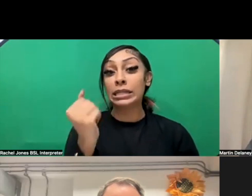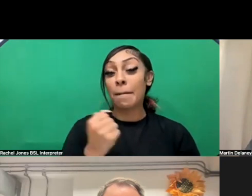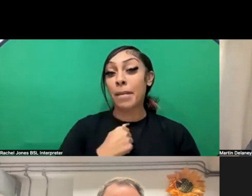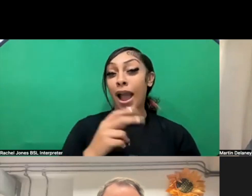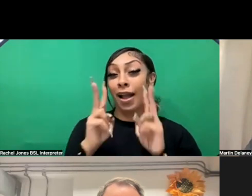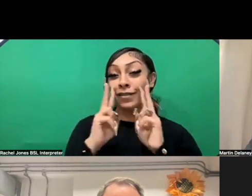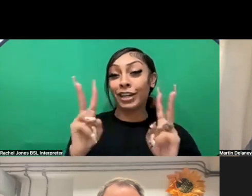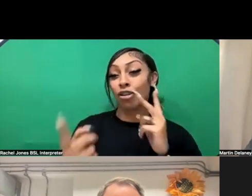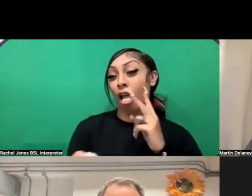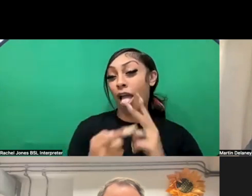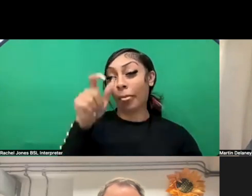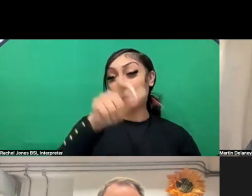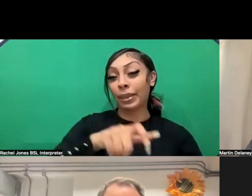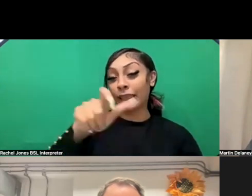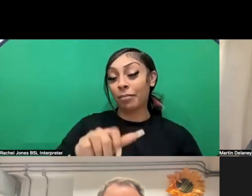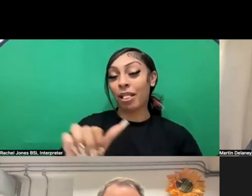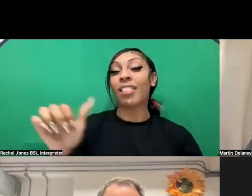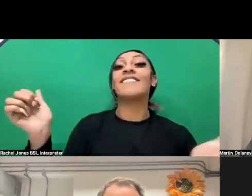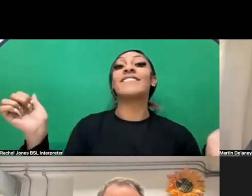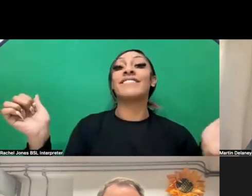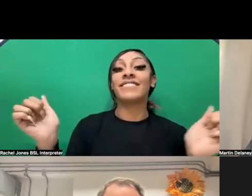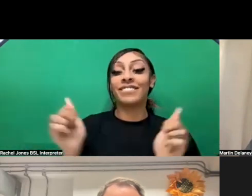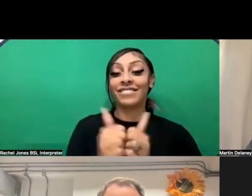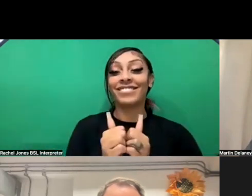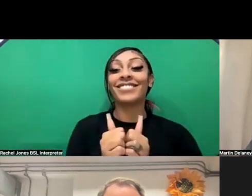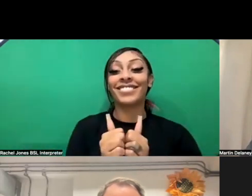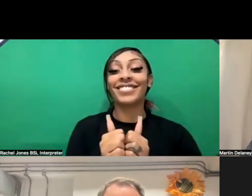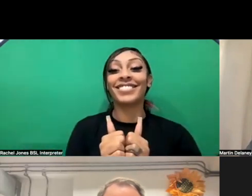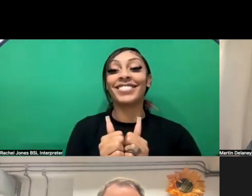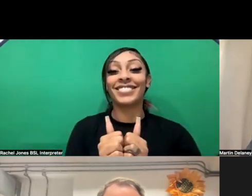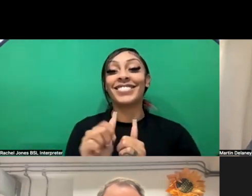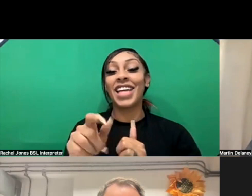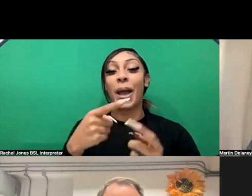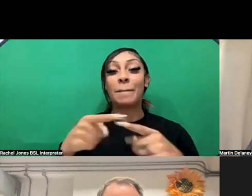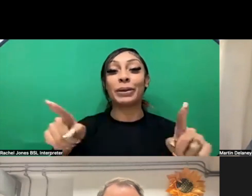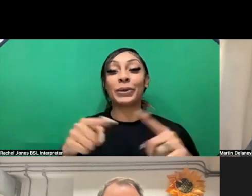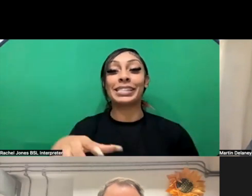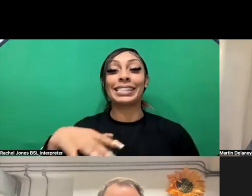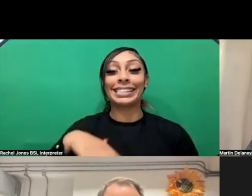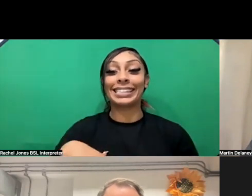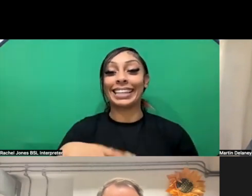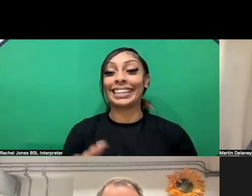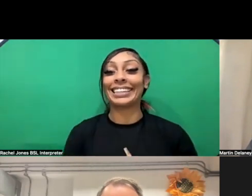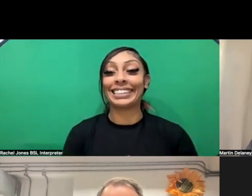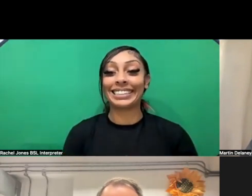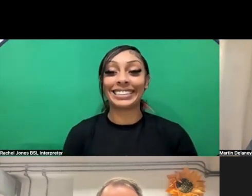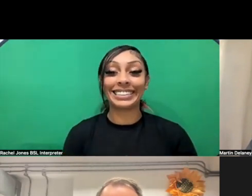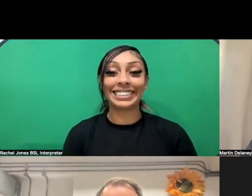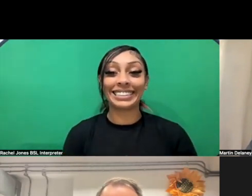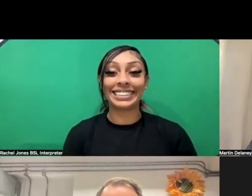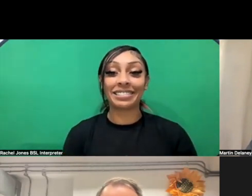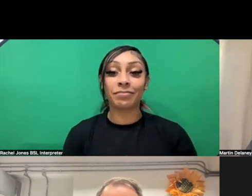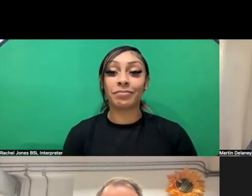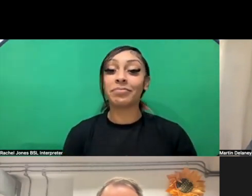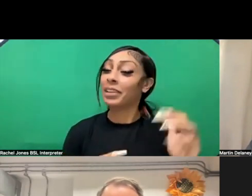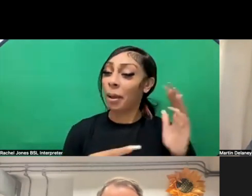comes finally into being that serves the musician's need fairly well. Brilliant. I think that's a really important part